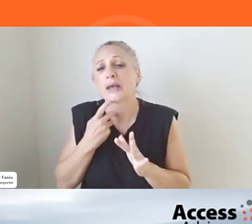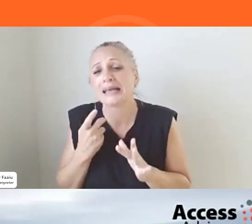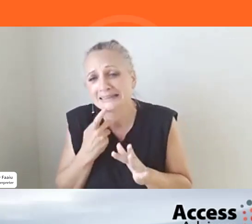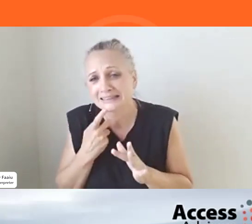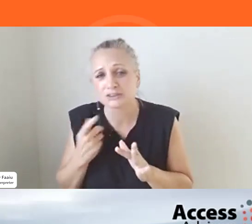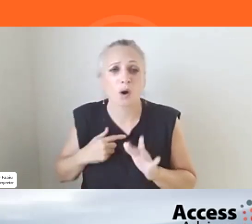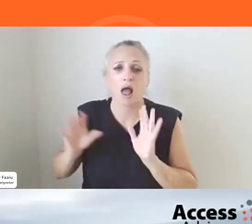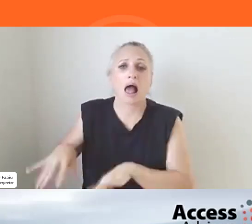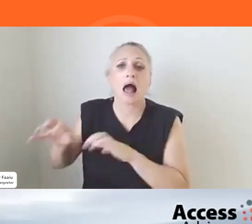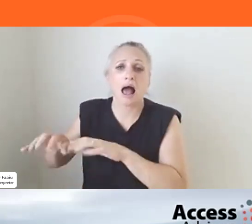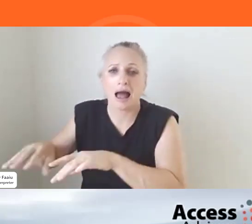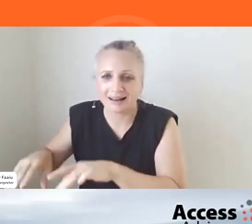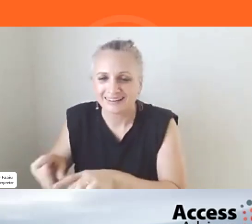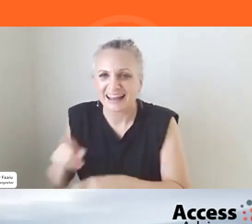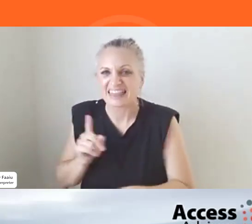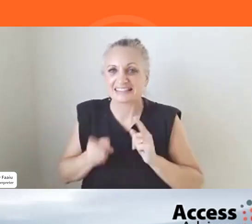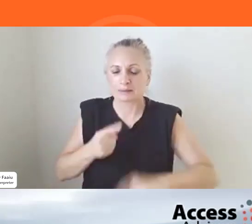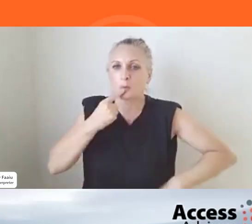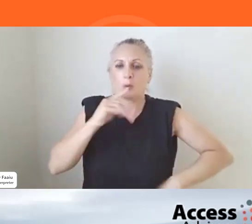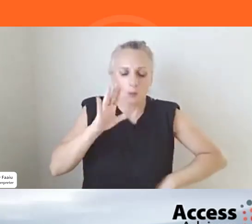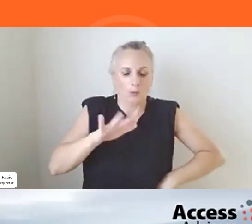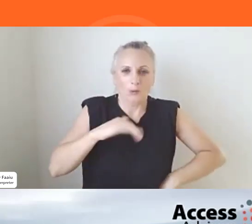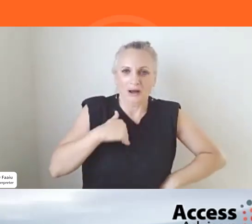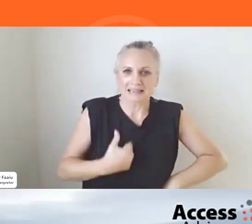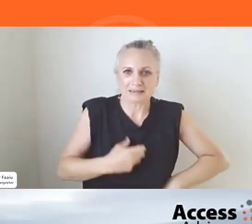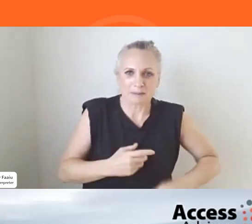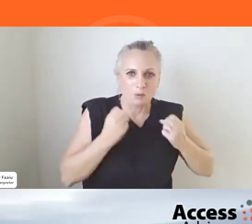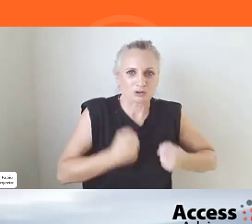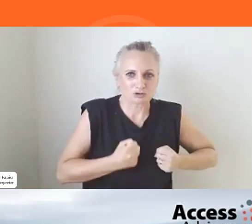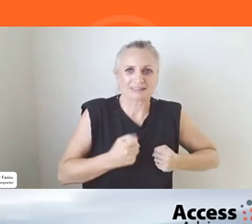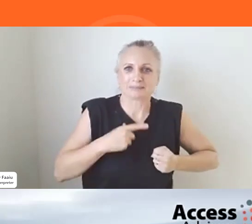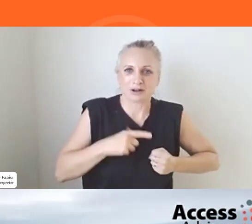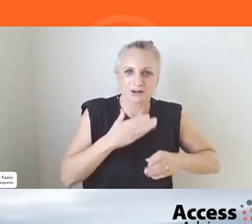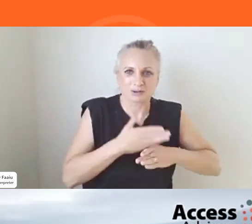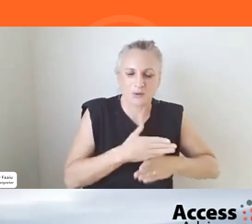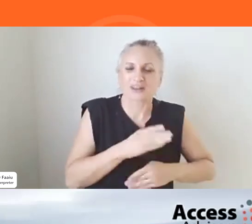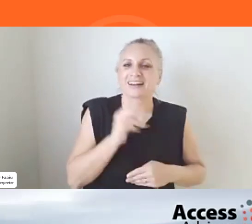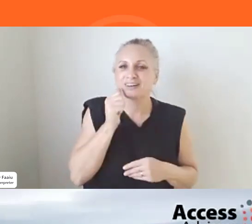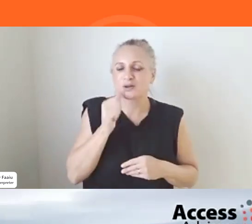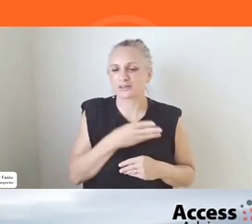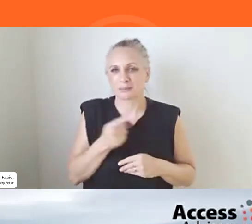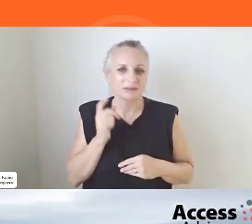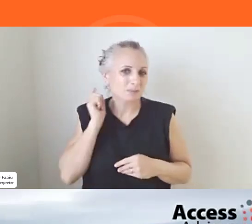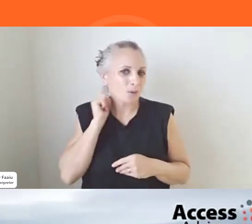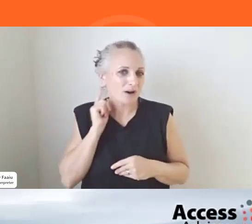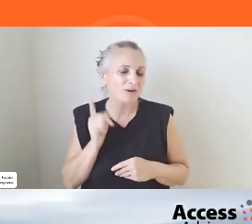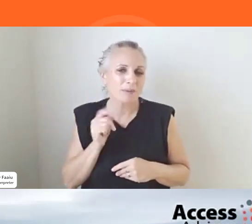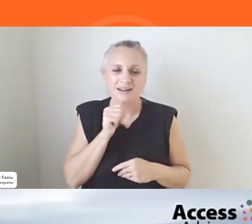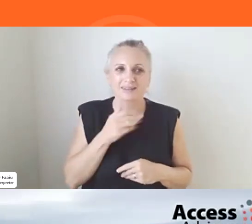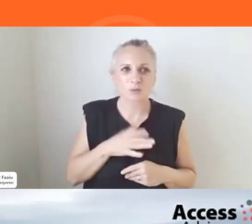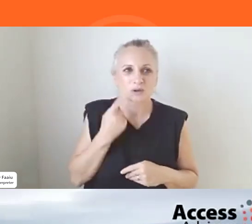more strict security protocols depending on the application I'm using. So something to be aware of. But if you do want to be